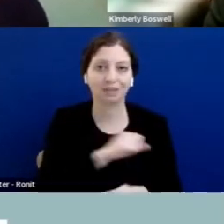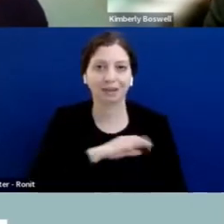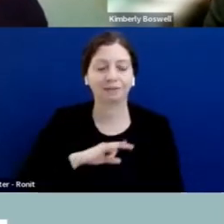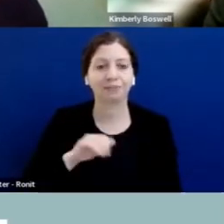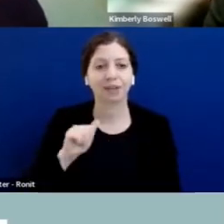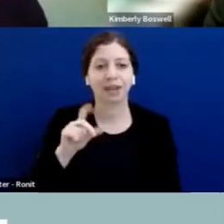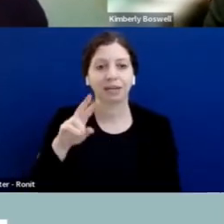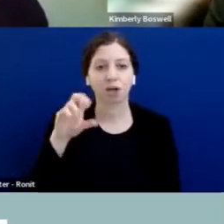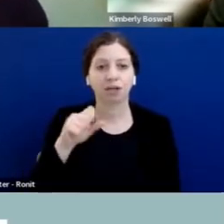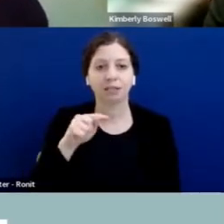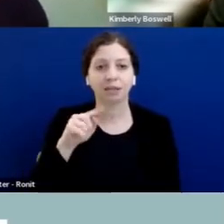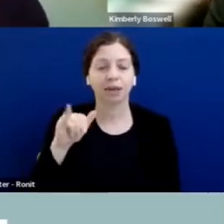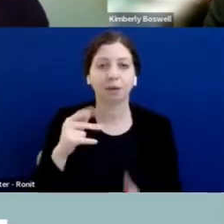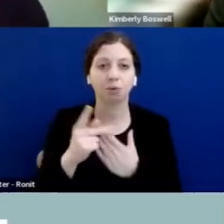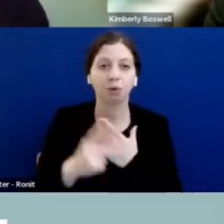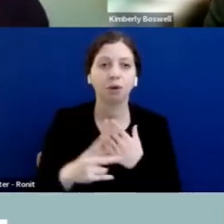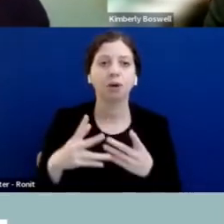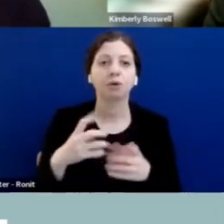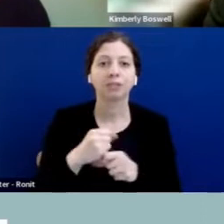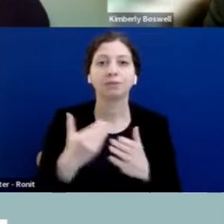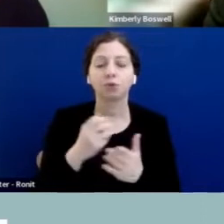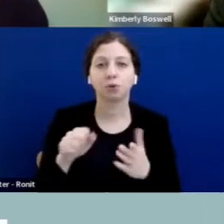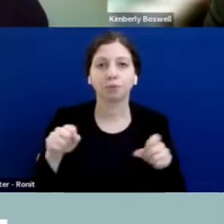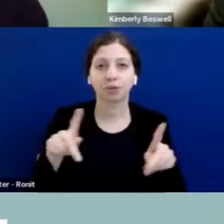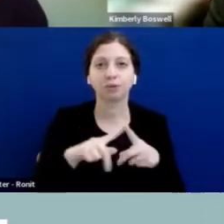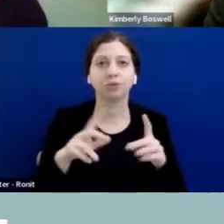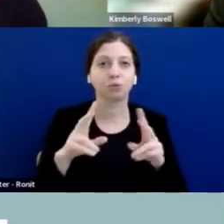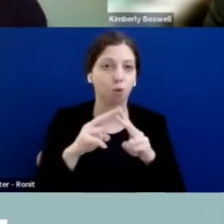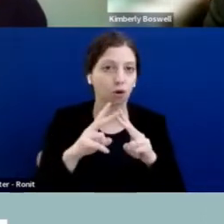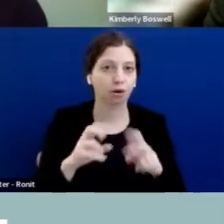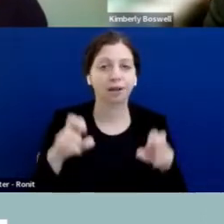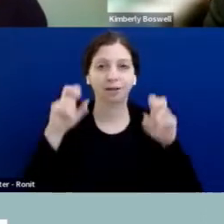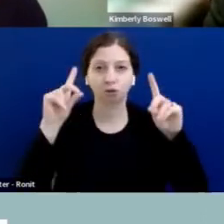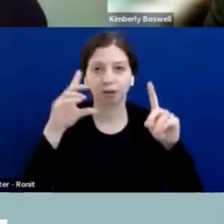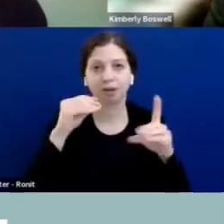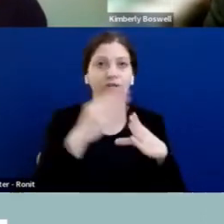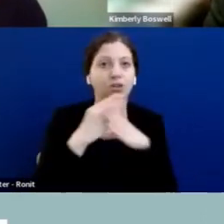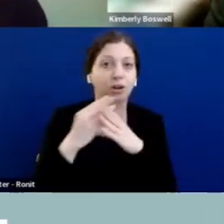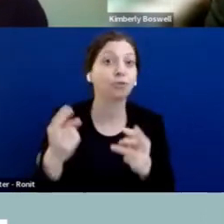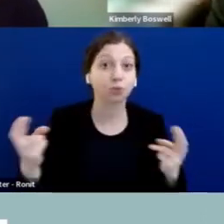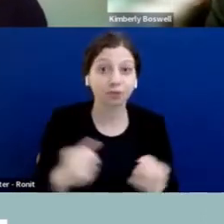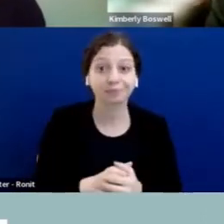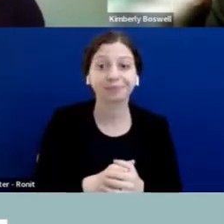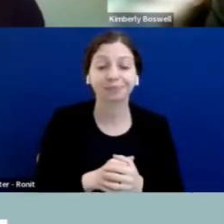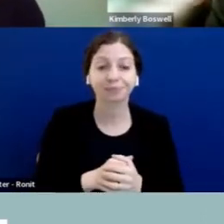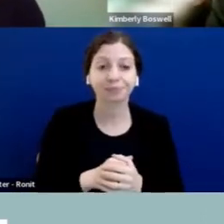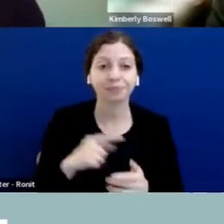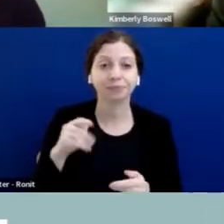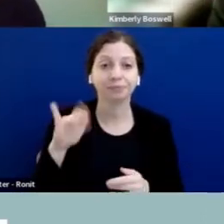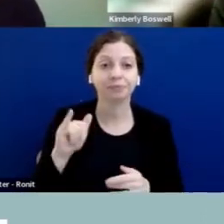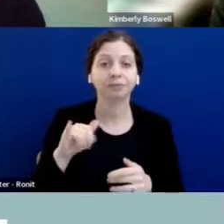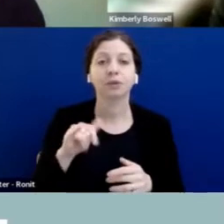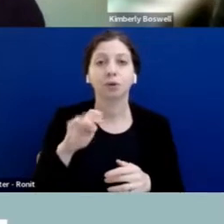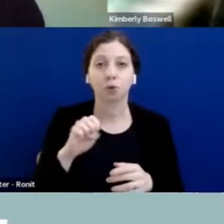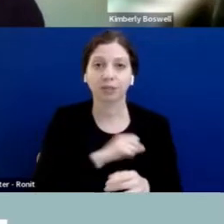Adrs Tbi Program received new opportunities to partner, to educate, and to share resources. TBI core staff are